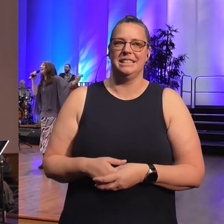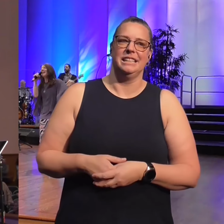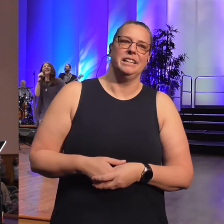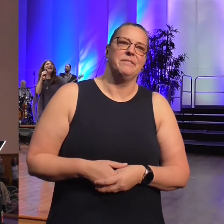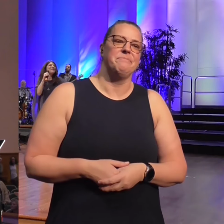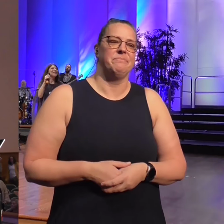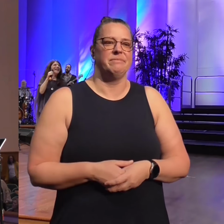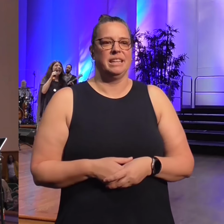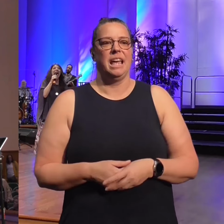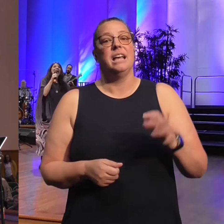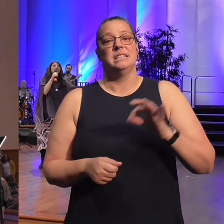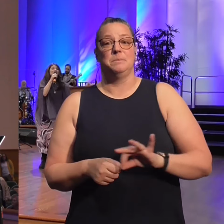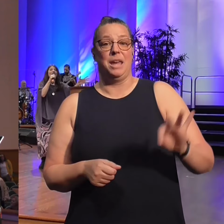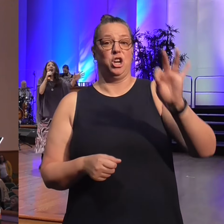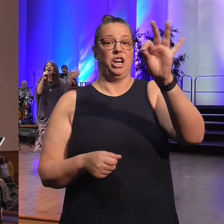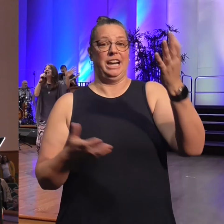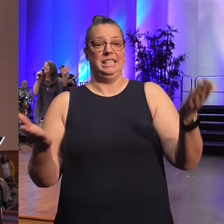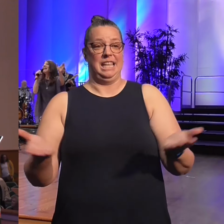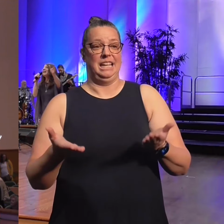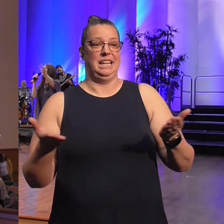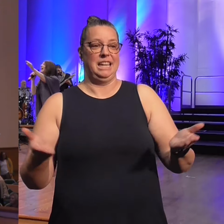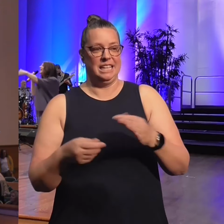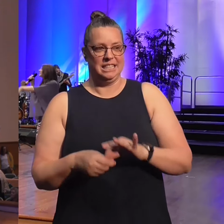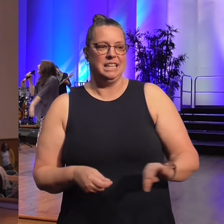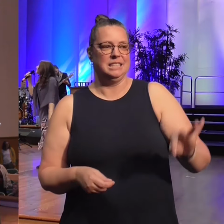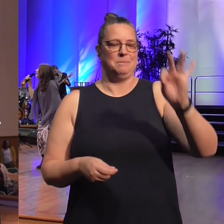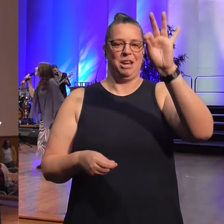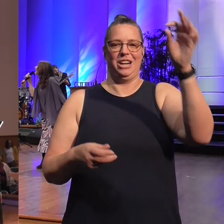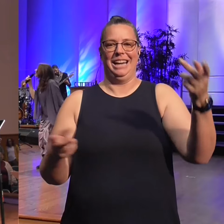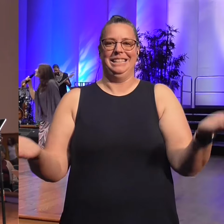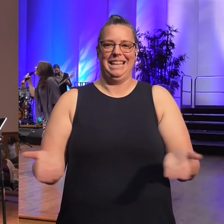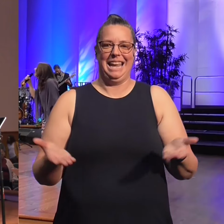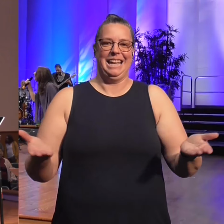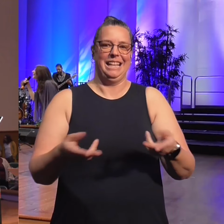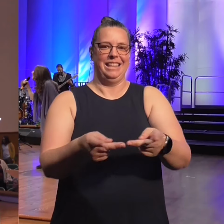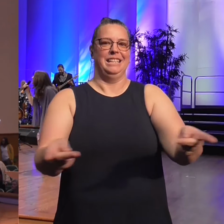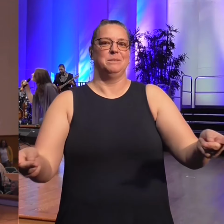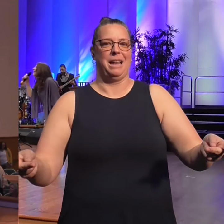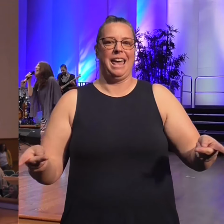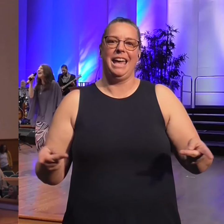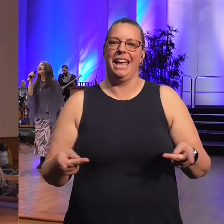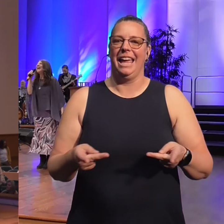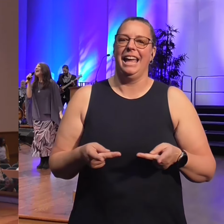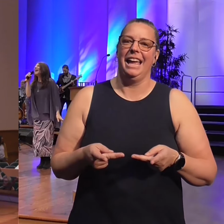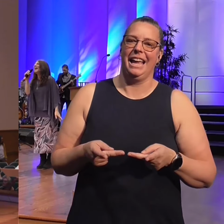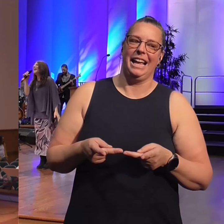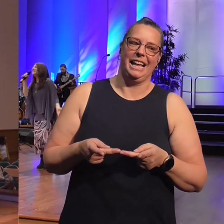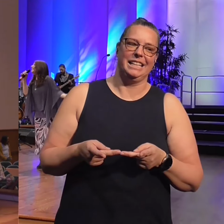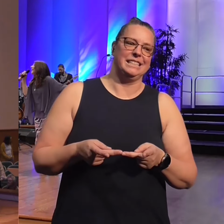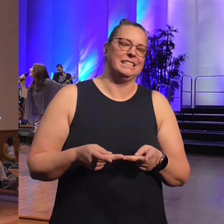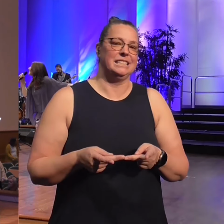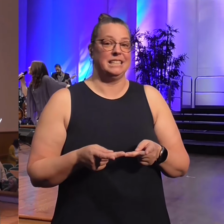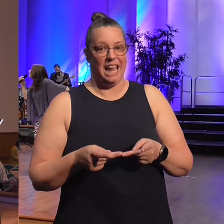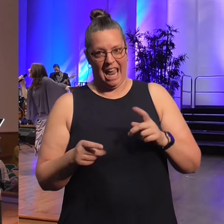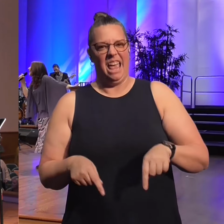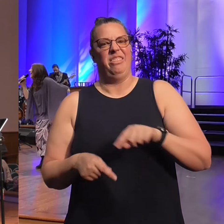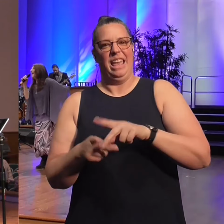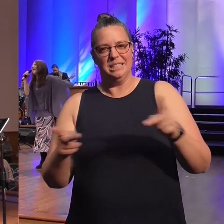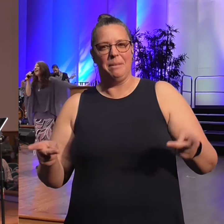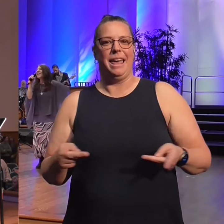place. Yeah. Spirit is in this. Spirit is in this place. In